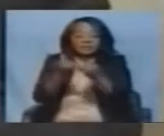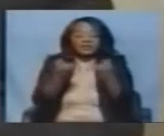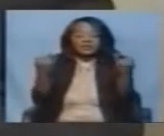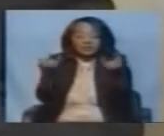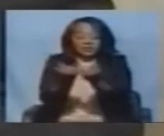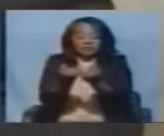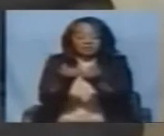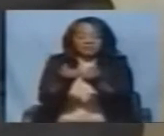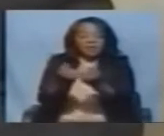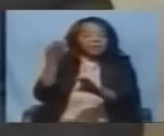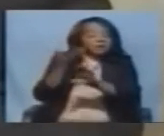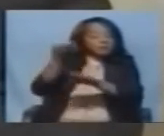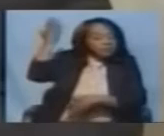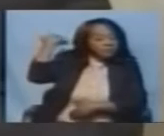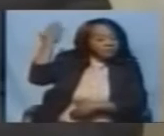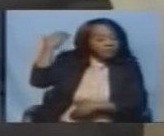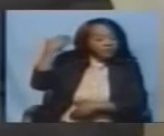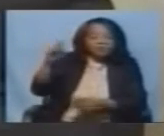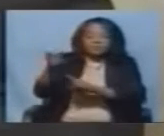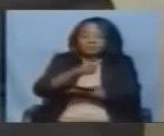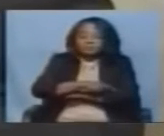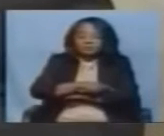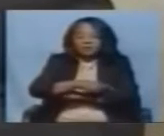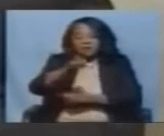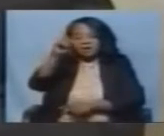days, we didn't have degrees